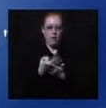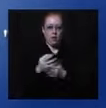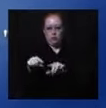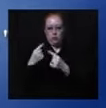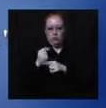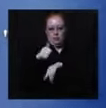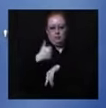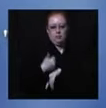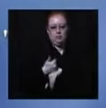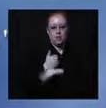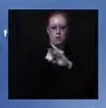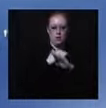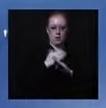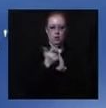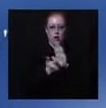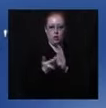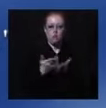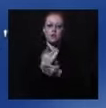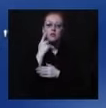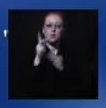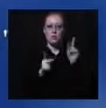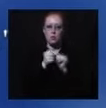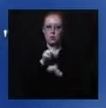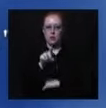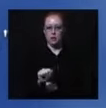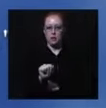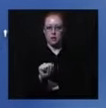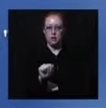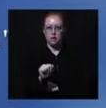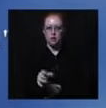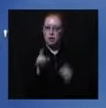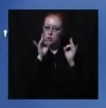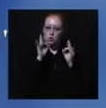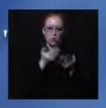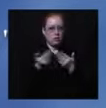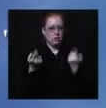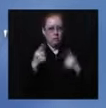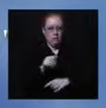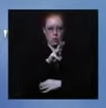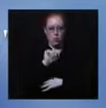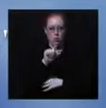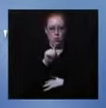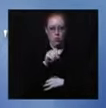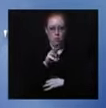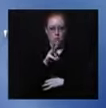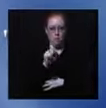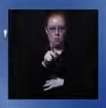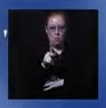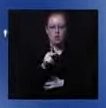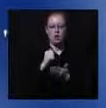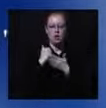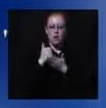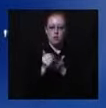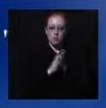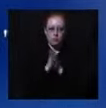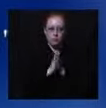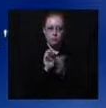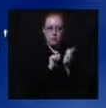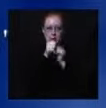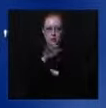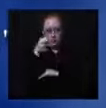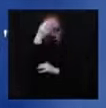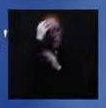existed to protect the legal rights of persons with disabilities. The atrocities at Willowbrook helped motivate the creation and passage of a federal